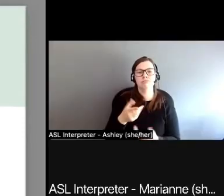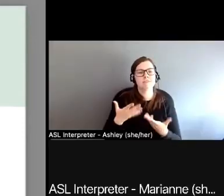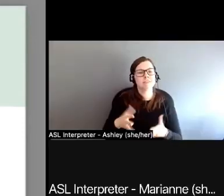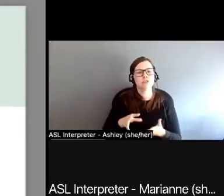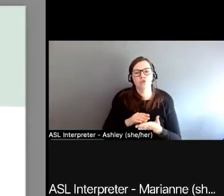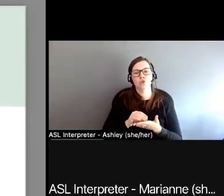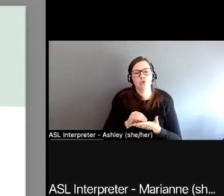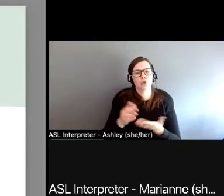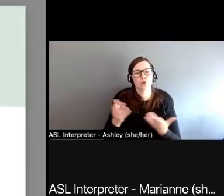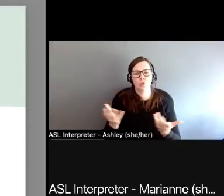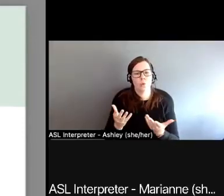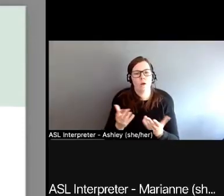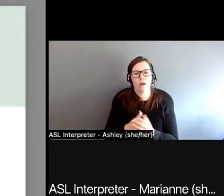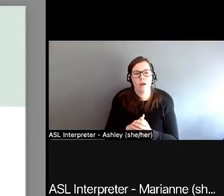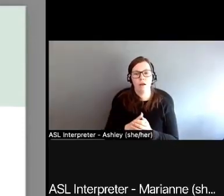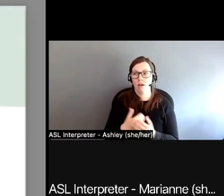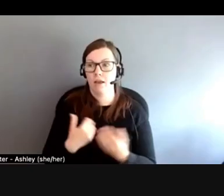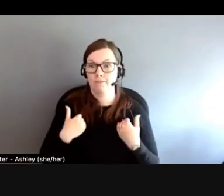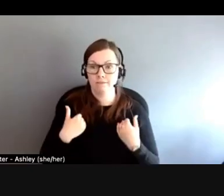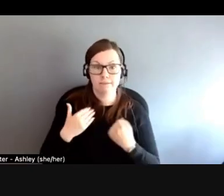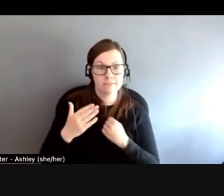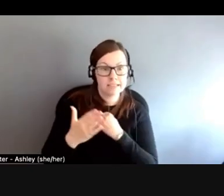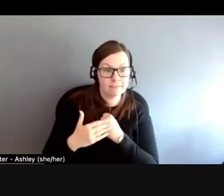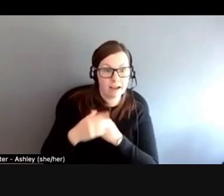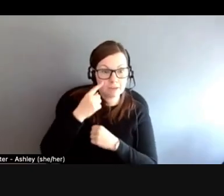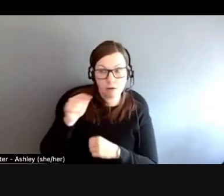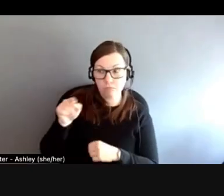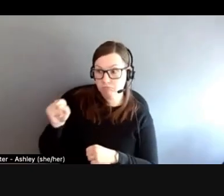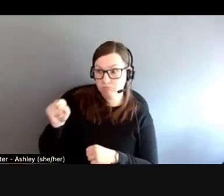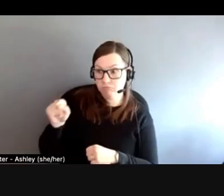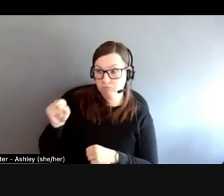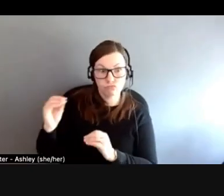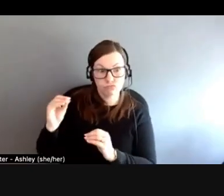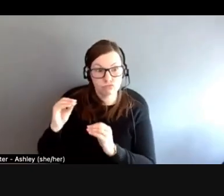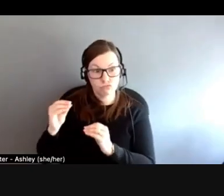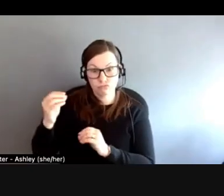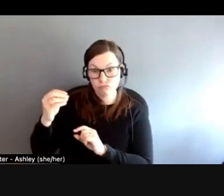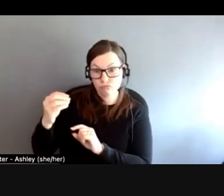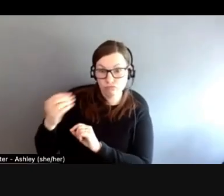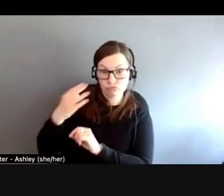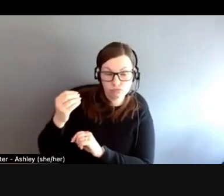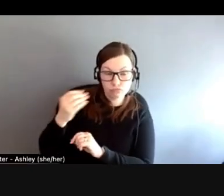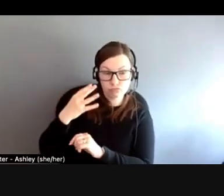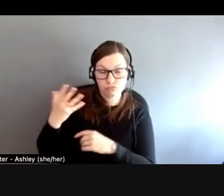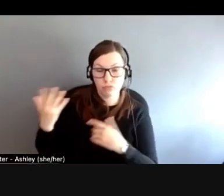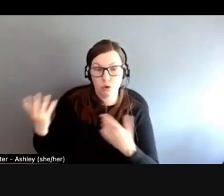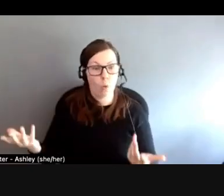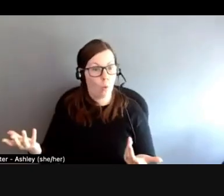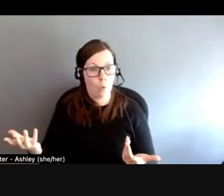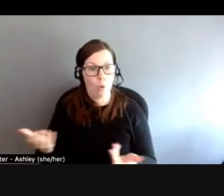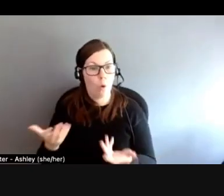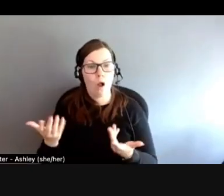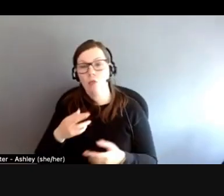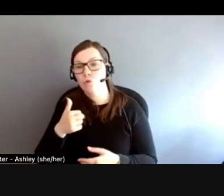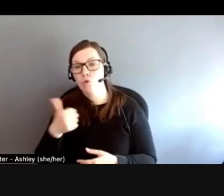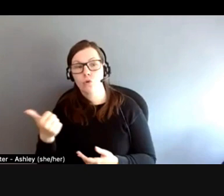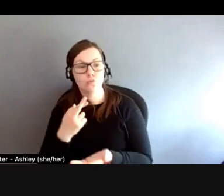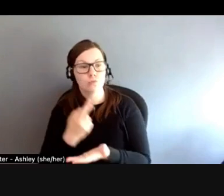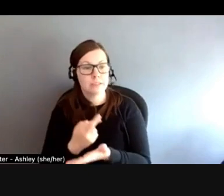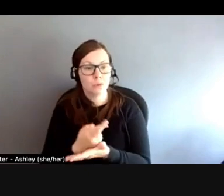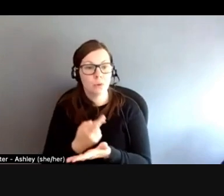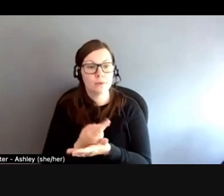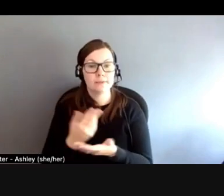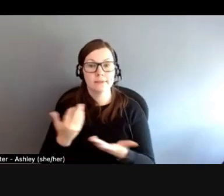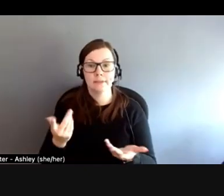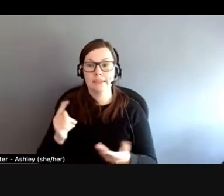would you like to share with the group that we have here today? So once again, we'll start with